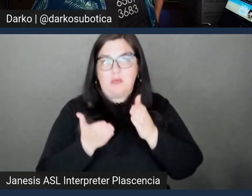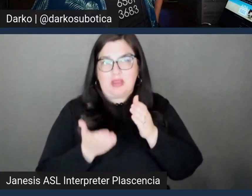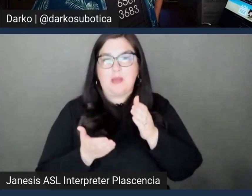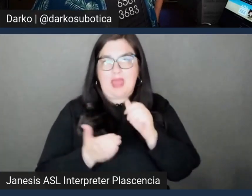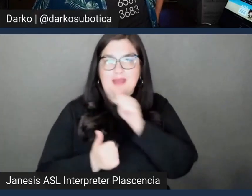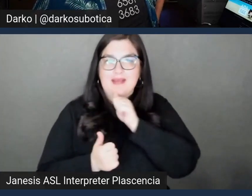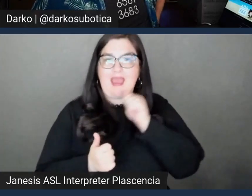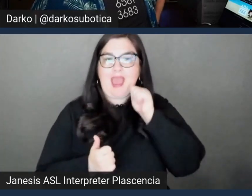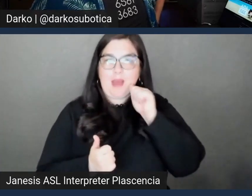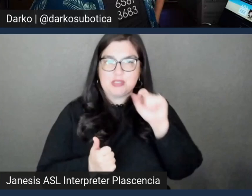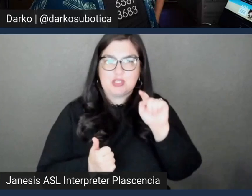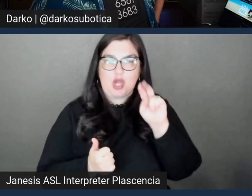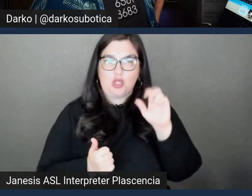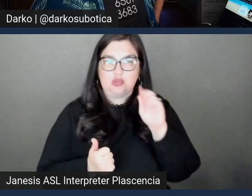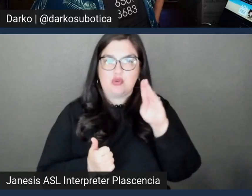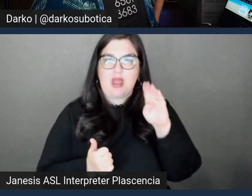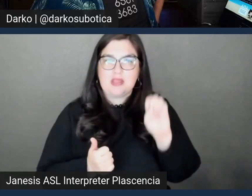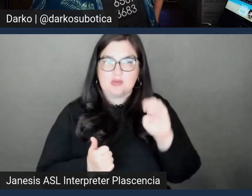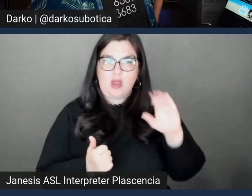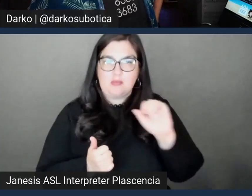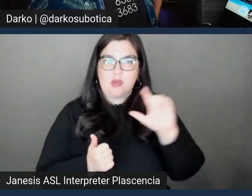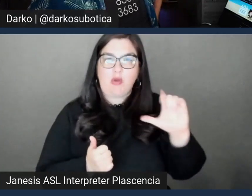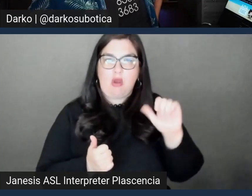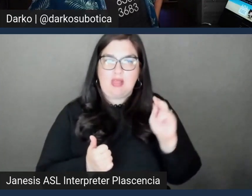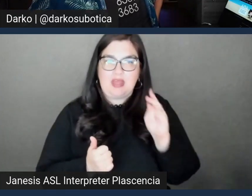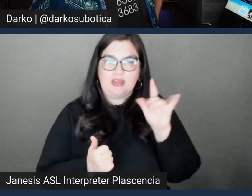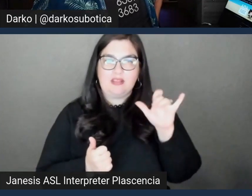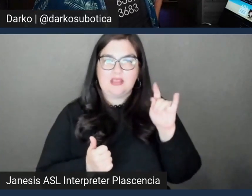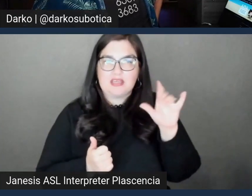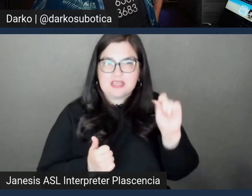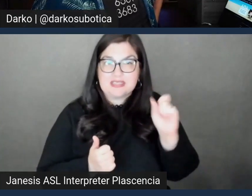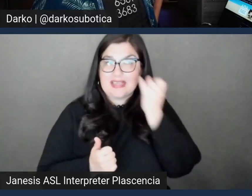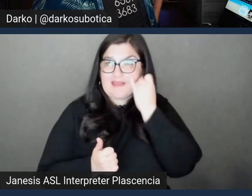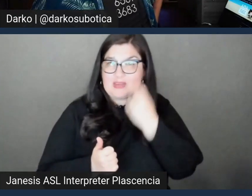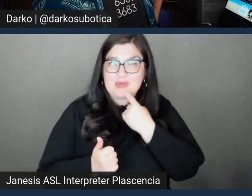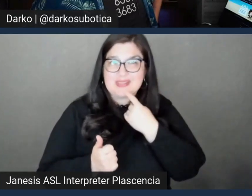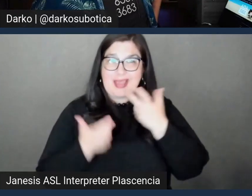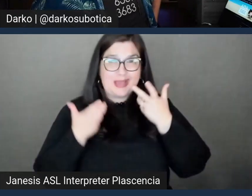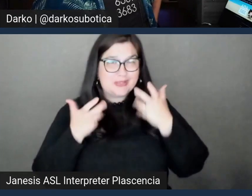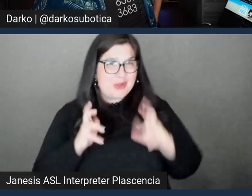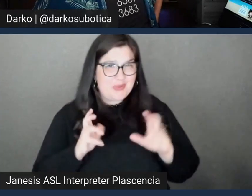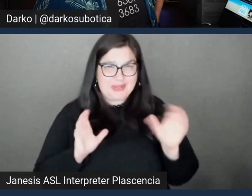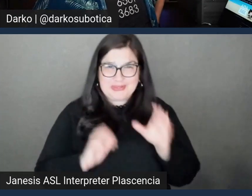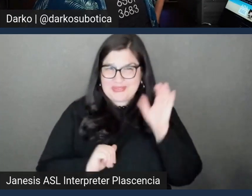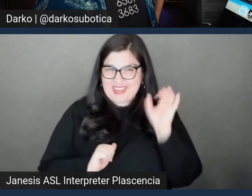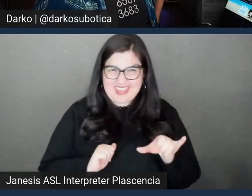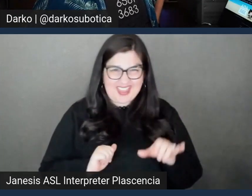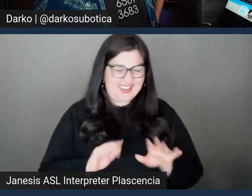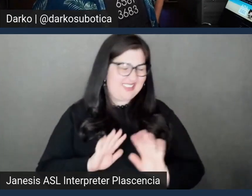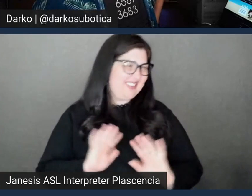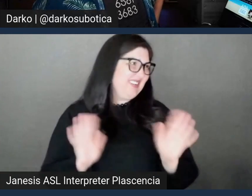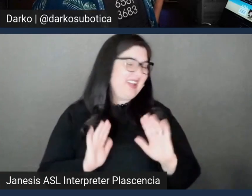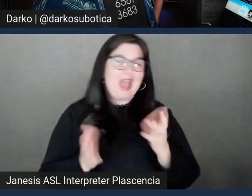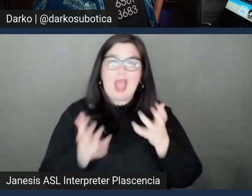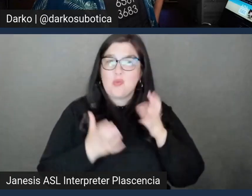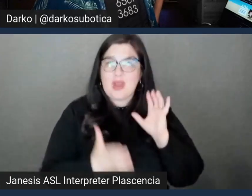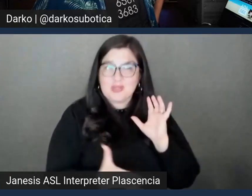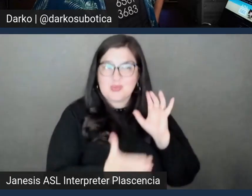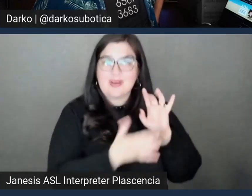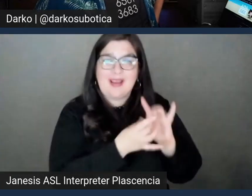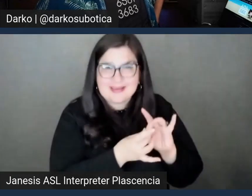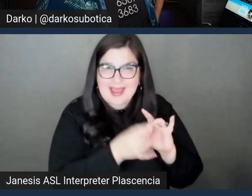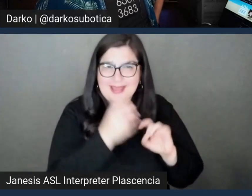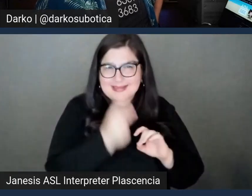And by the way, if you think like, hey, I want to do none of that, right? I don't want to develop anything on my own. There's Connect and Contact Lens. Like, go ahead